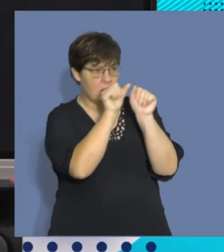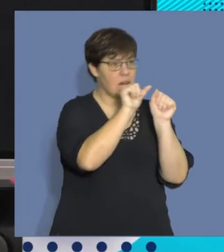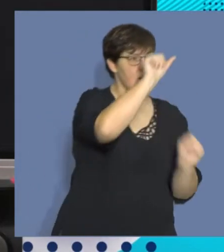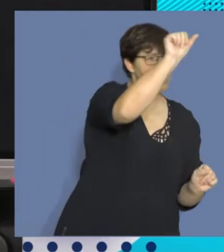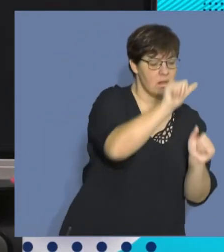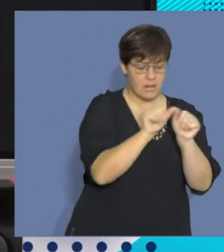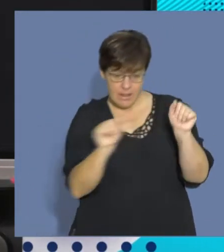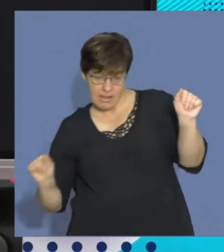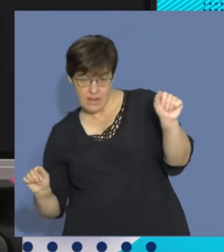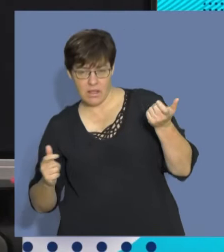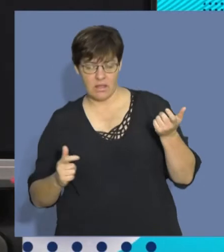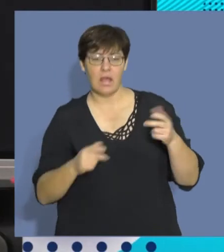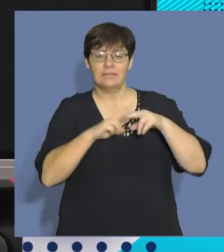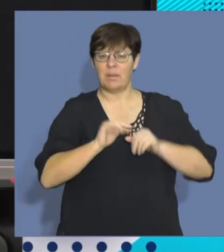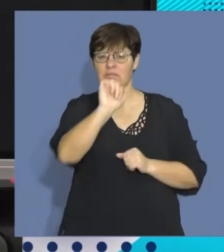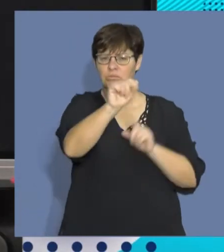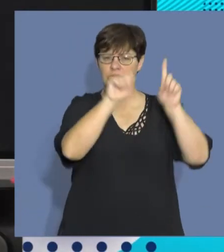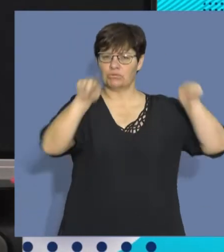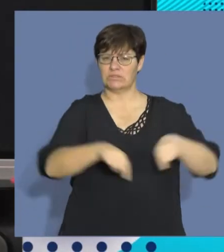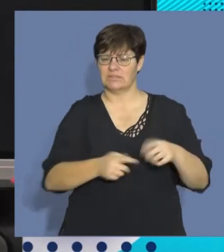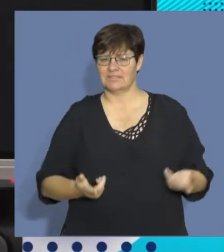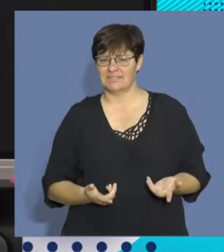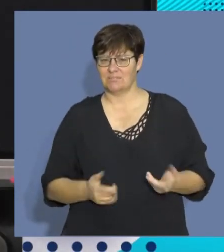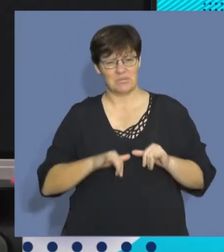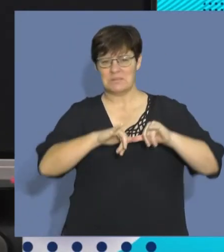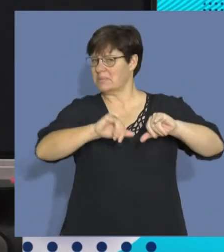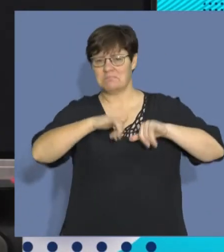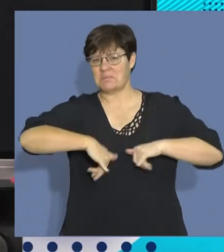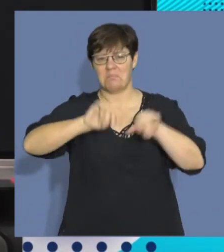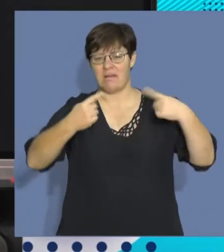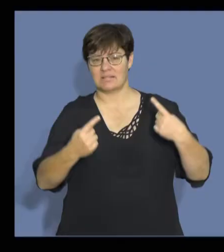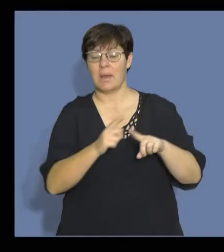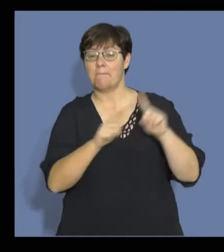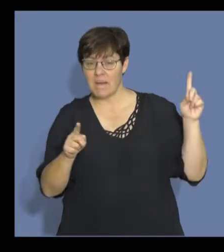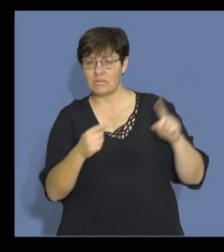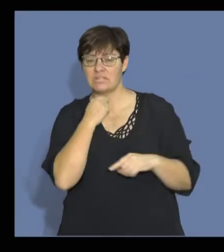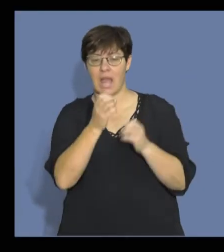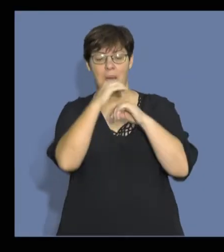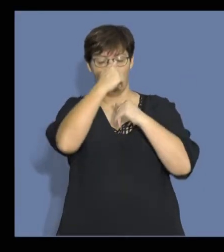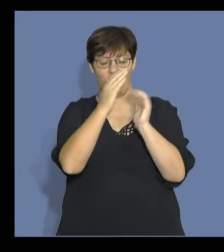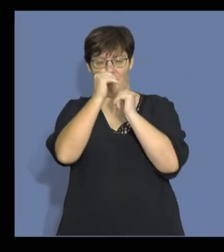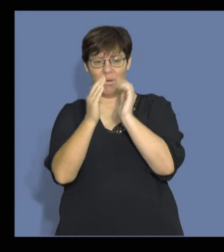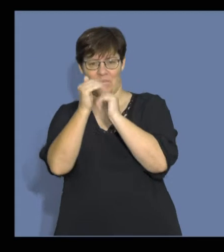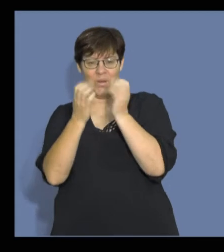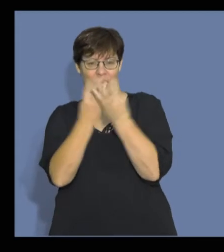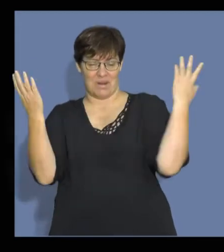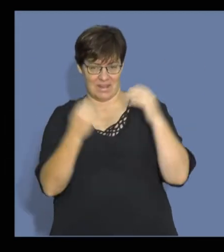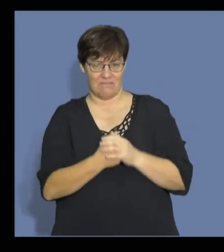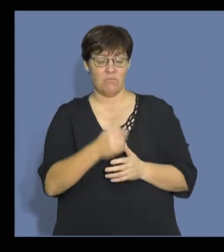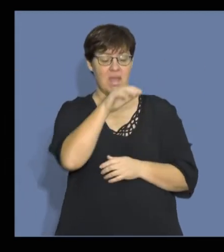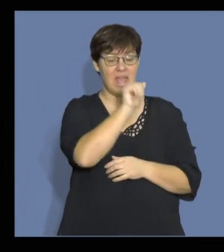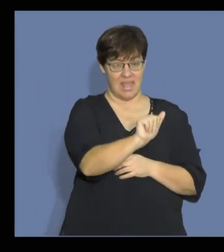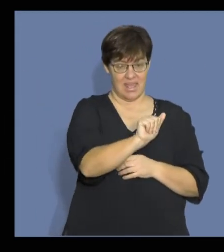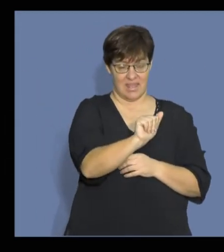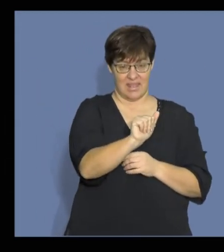different representation or size on their screen. And so what we're going to be talking about is blocks. So here we can see from